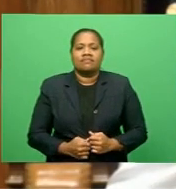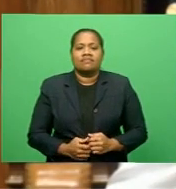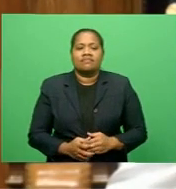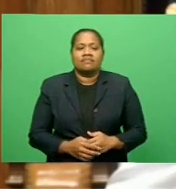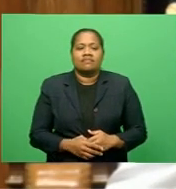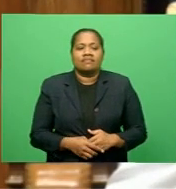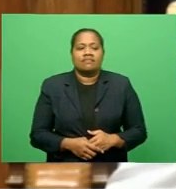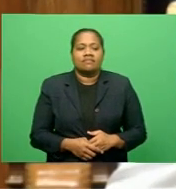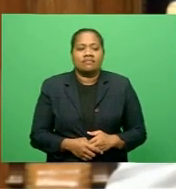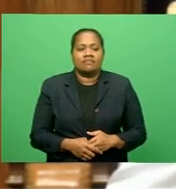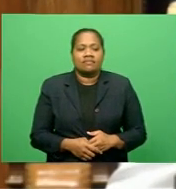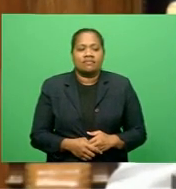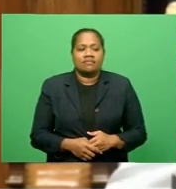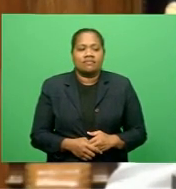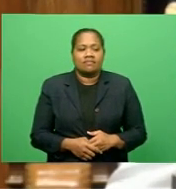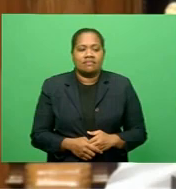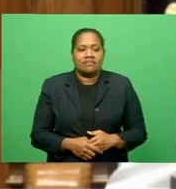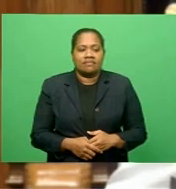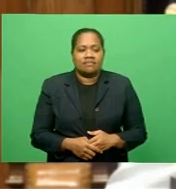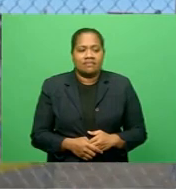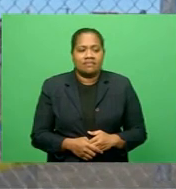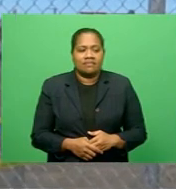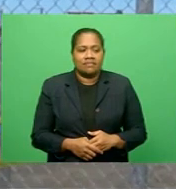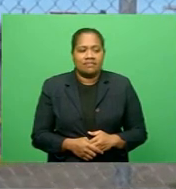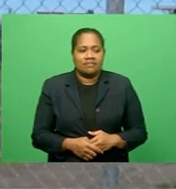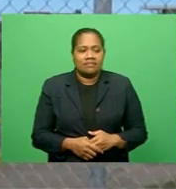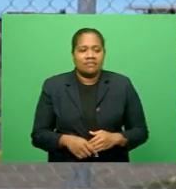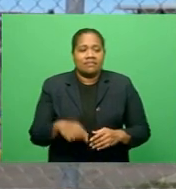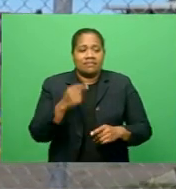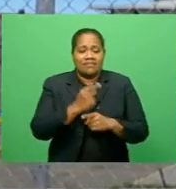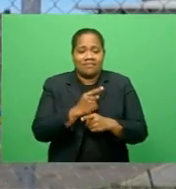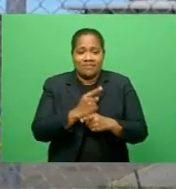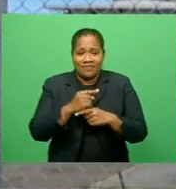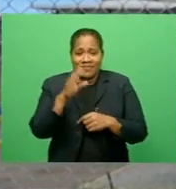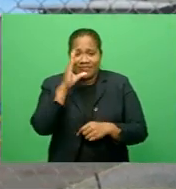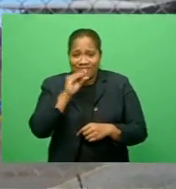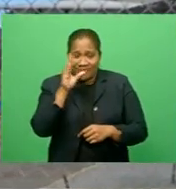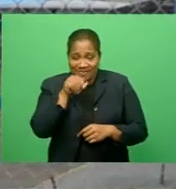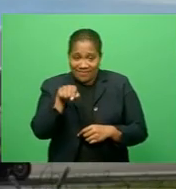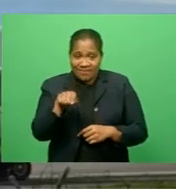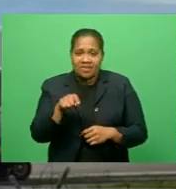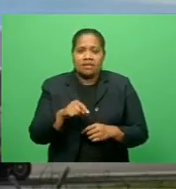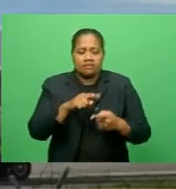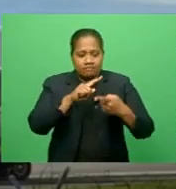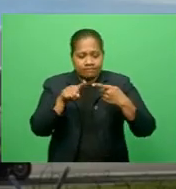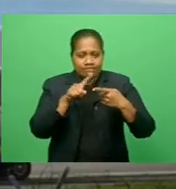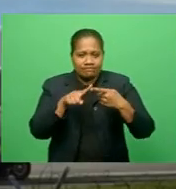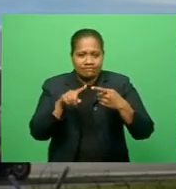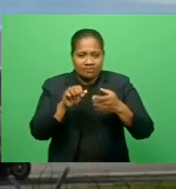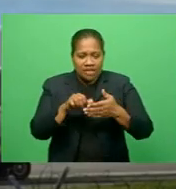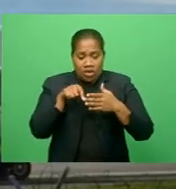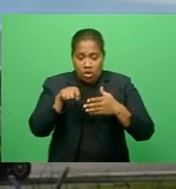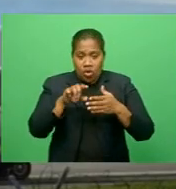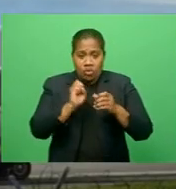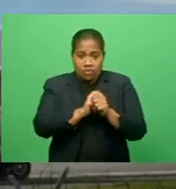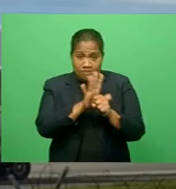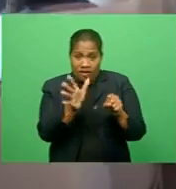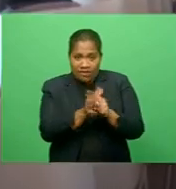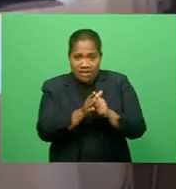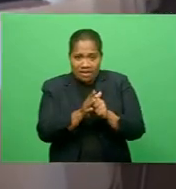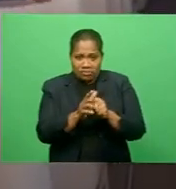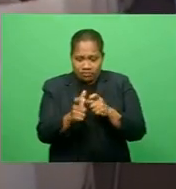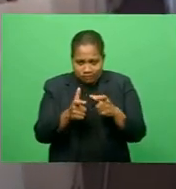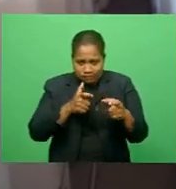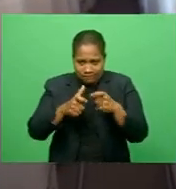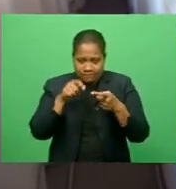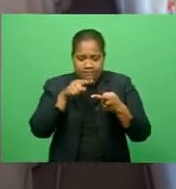will be centered on 3 key priorities: our containment of COVID-19, our economy's